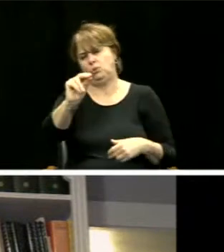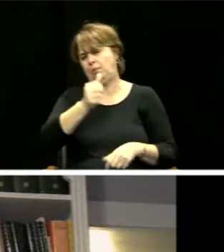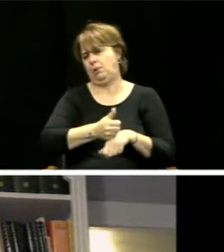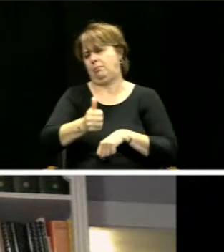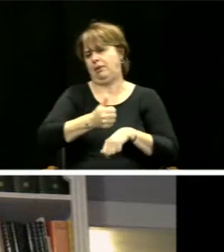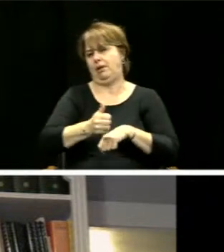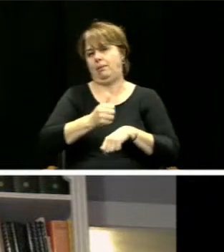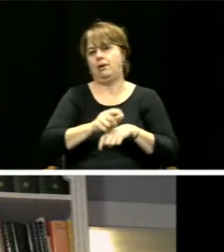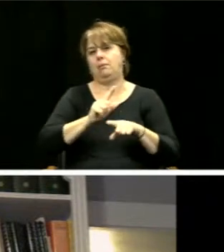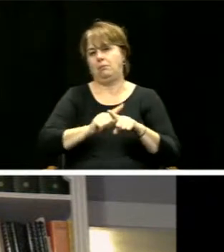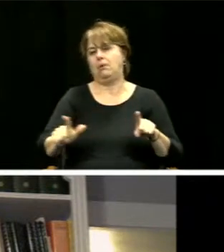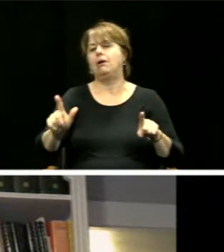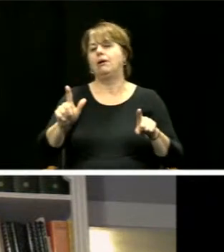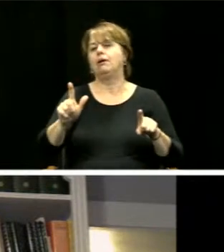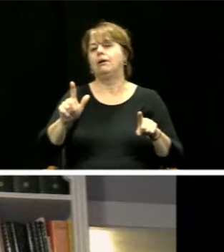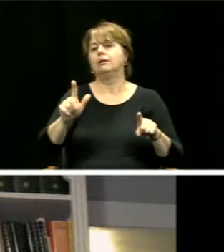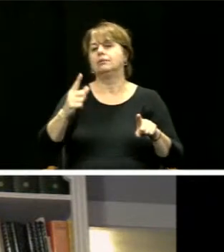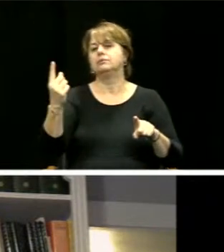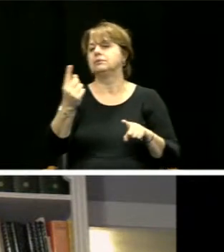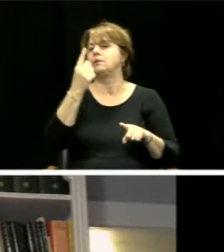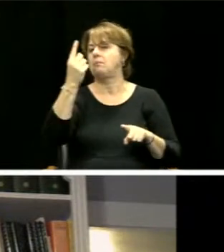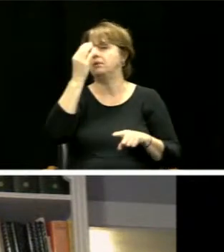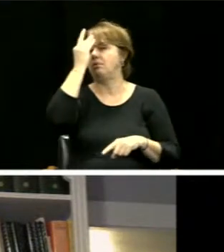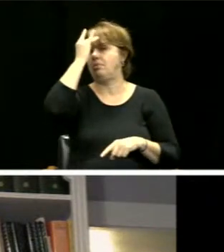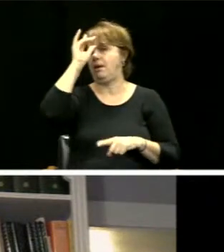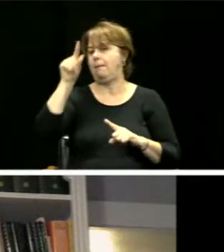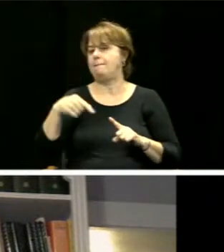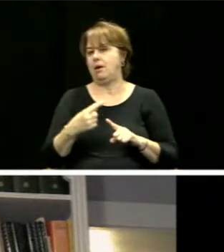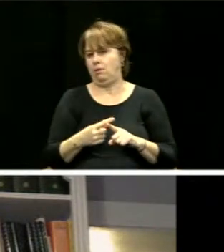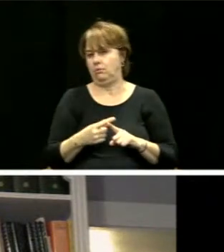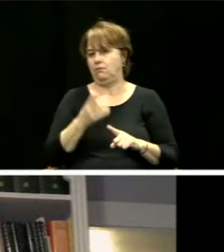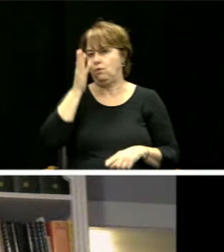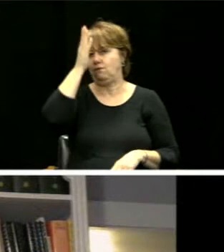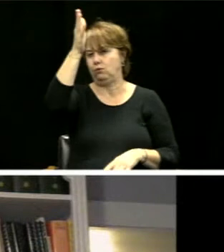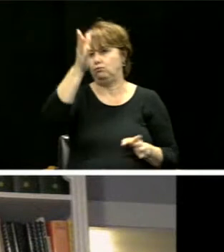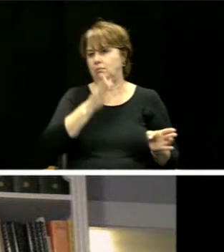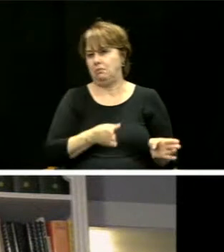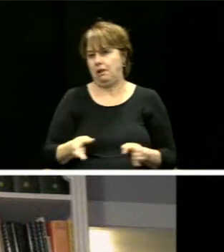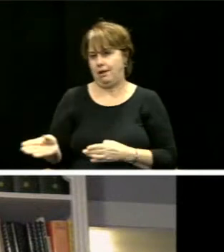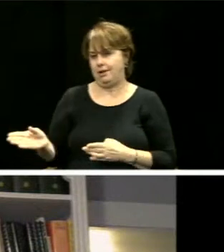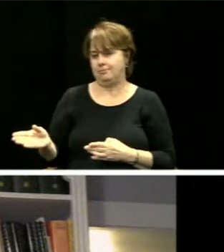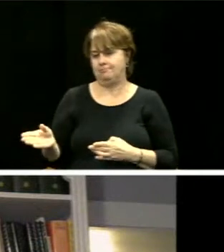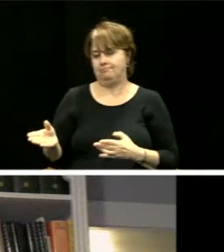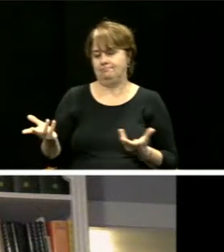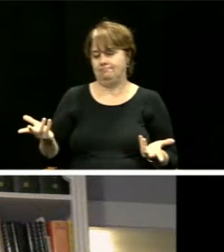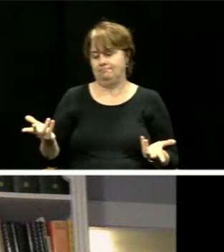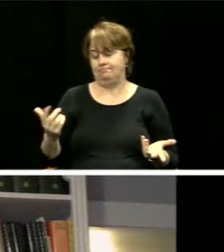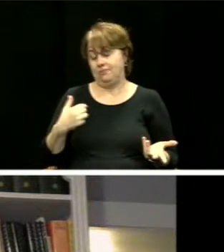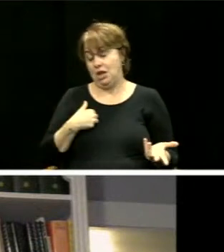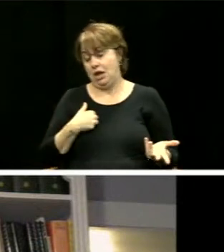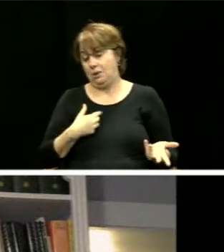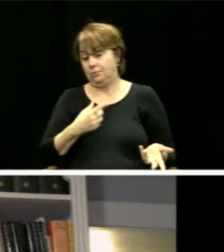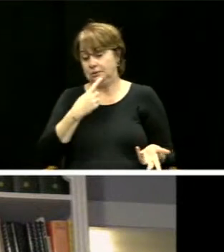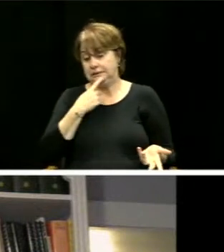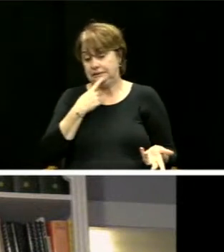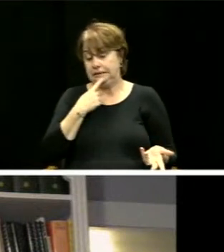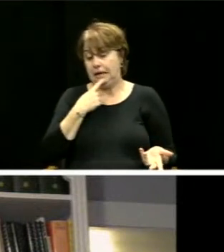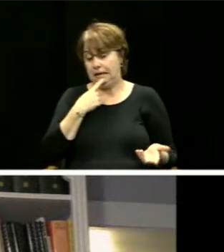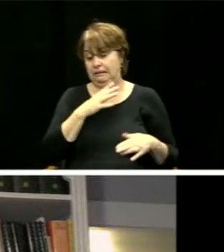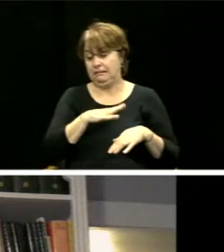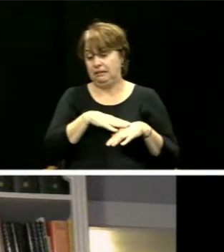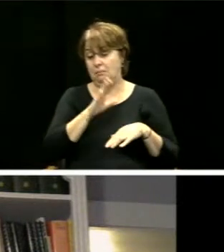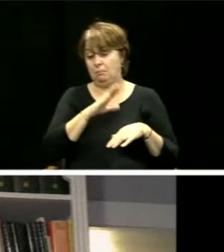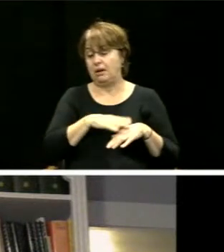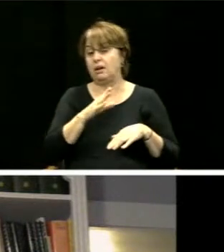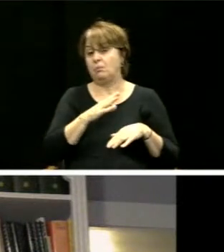that. But just as a thought, okay, in terms of future planning, I would think that the minimum thing